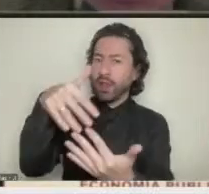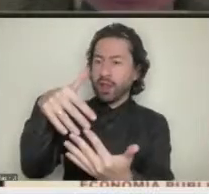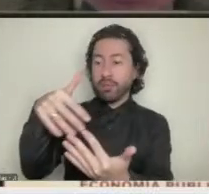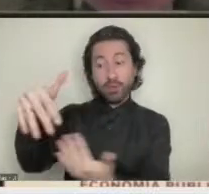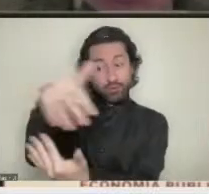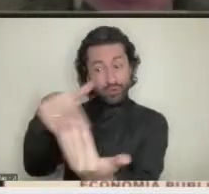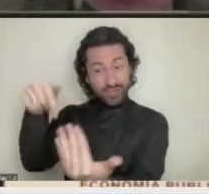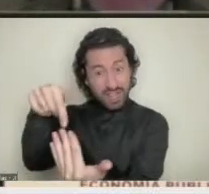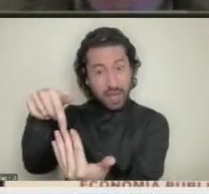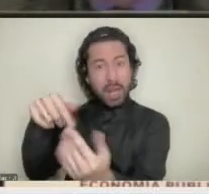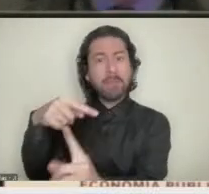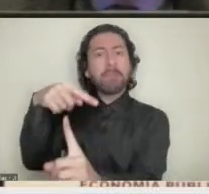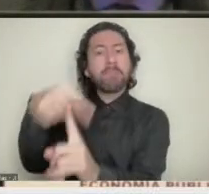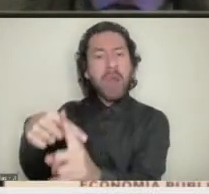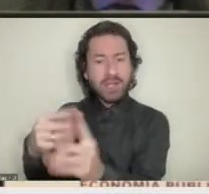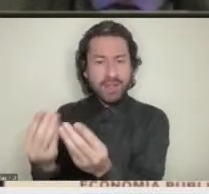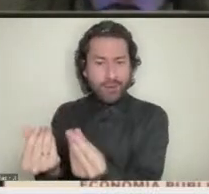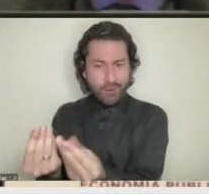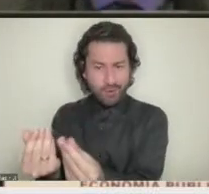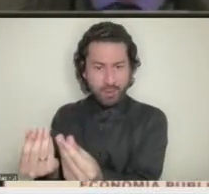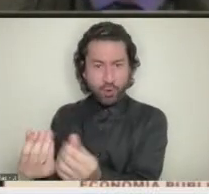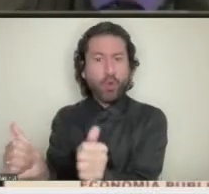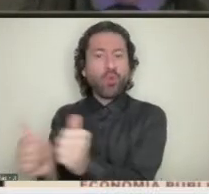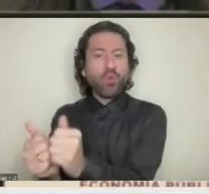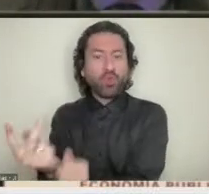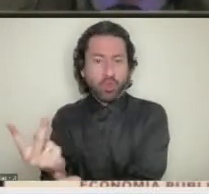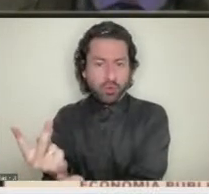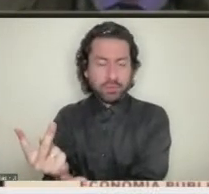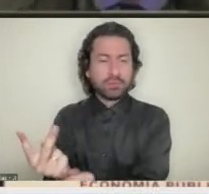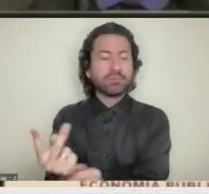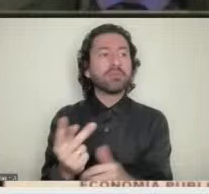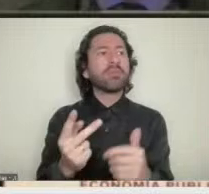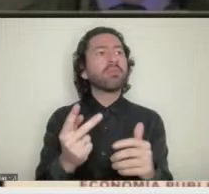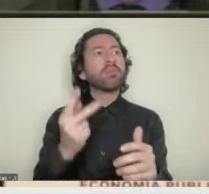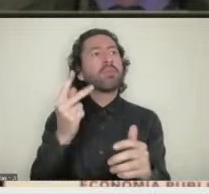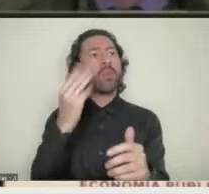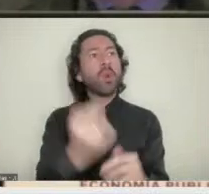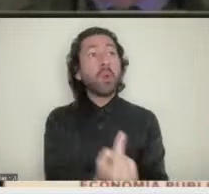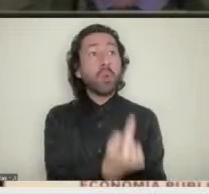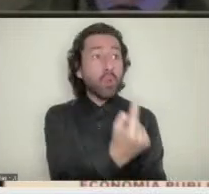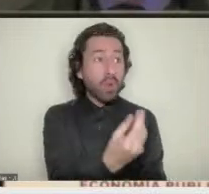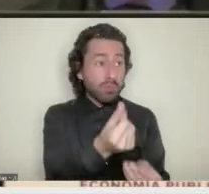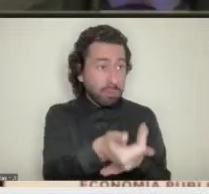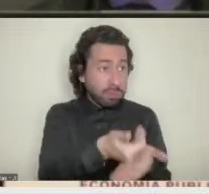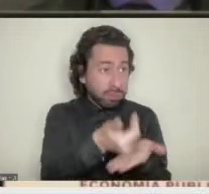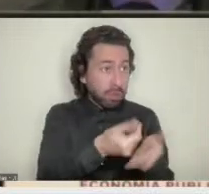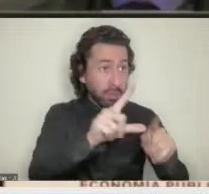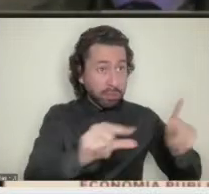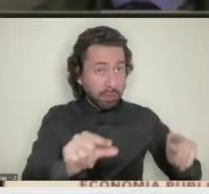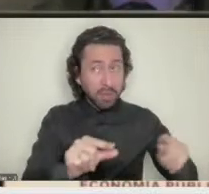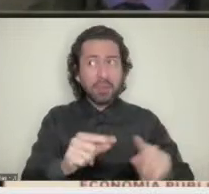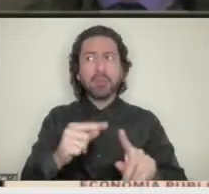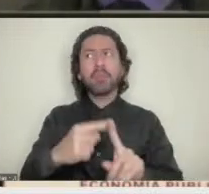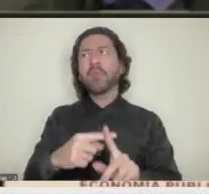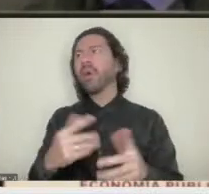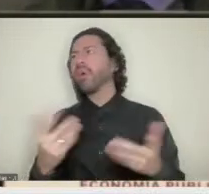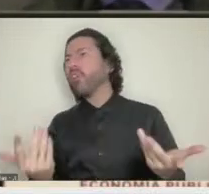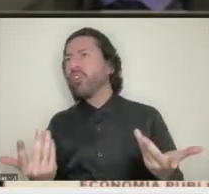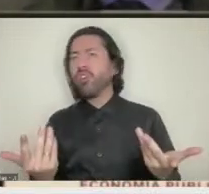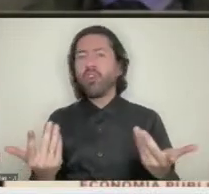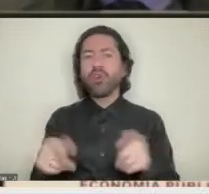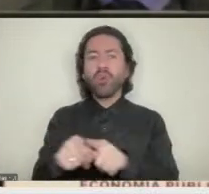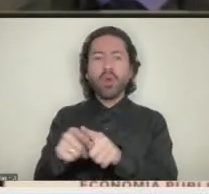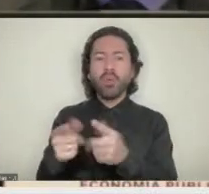from the social side, it's an economic problem as well, back and forth. And it's, again, not just a matter of